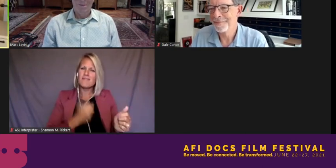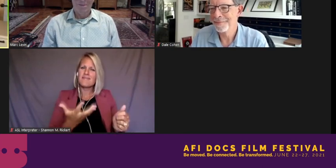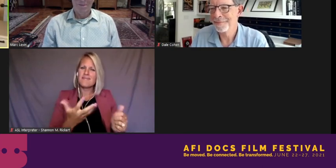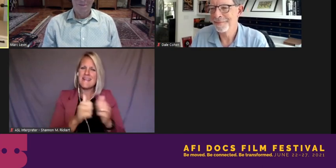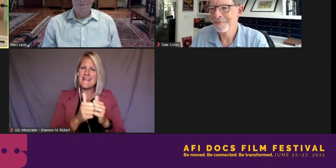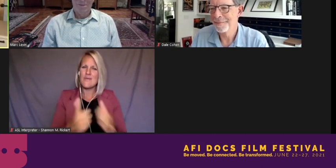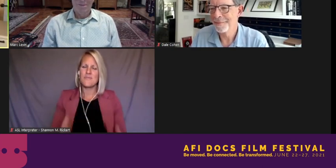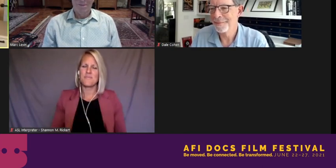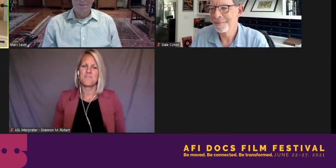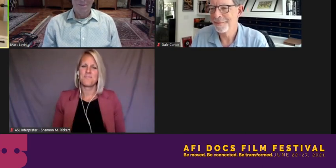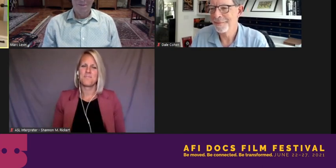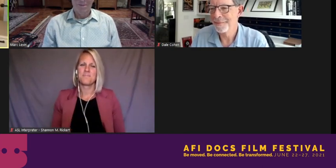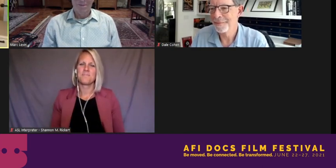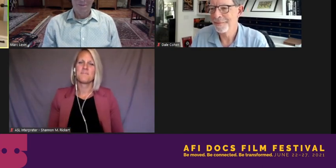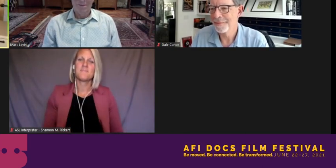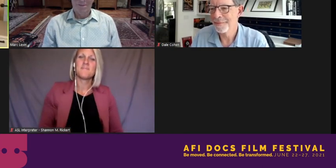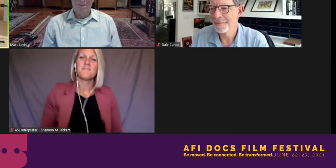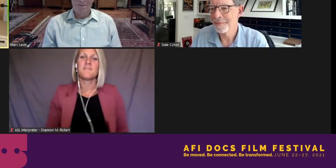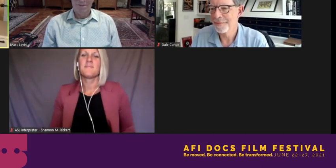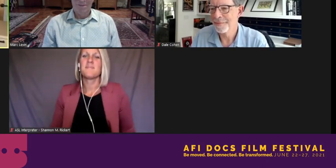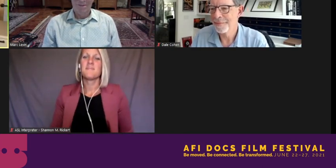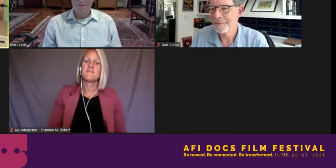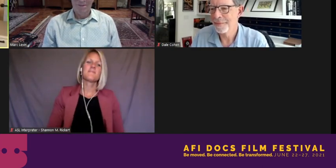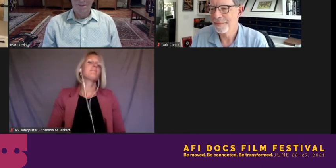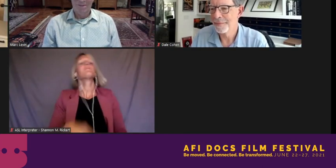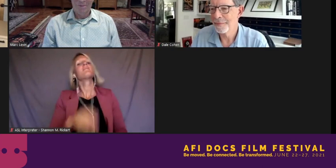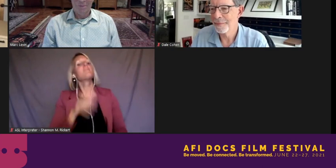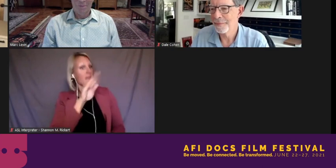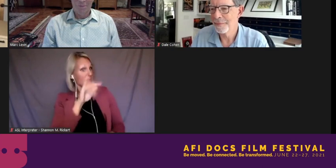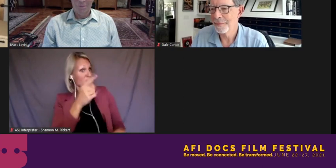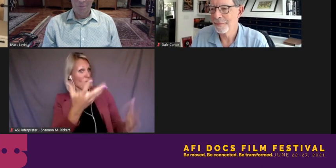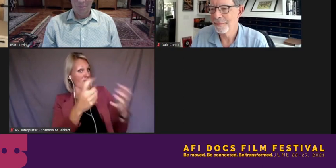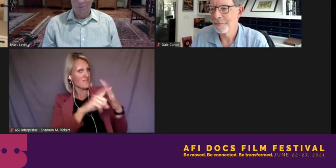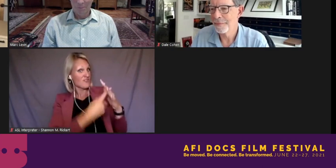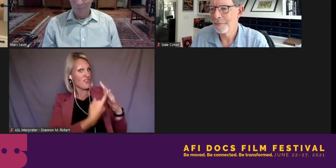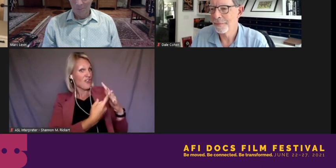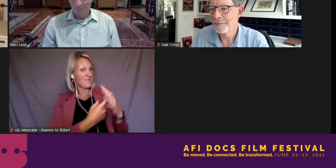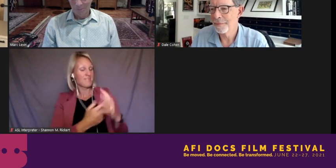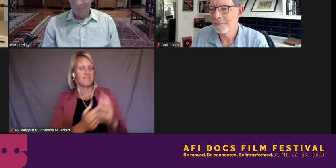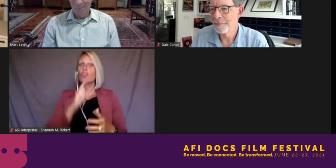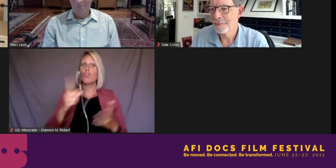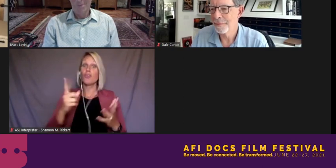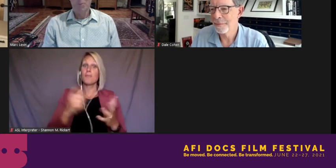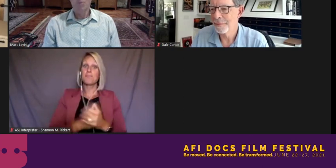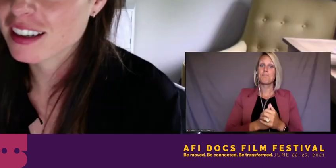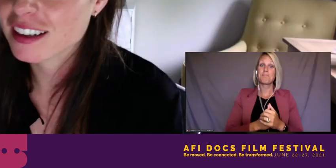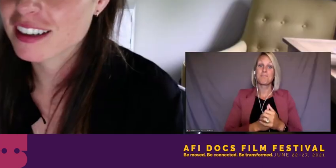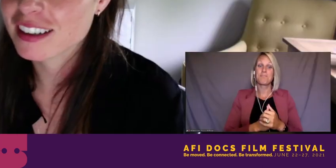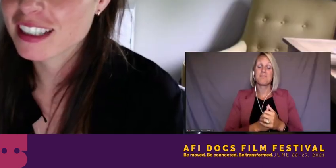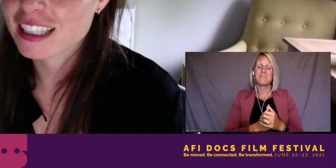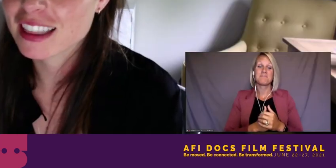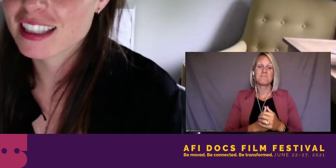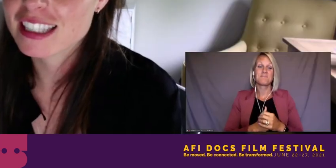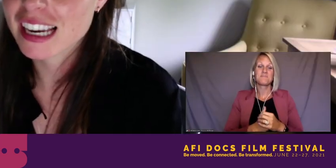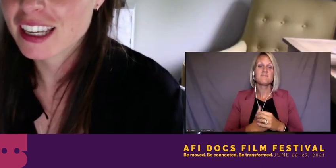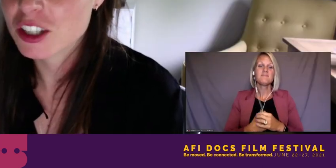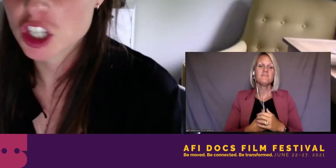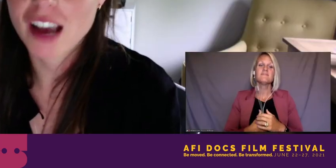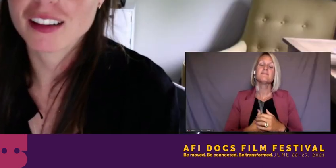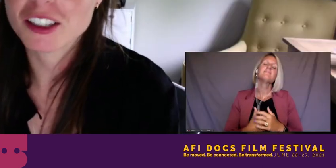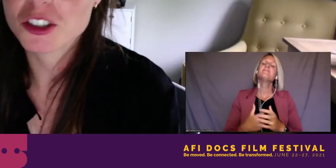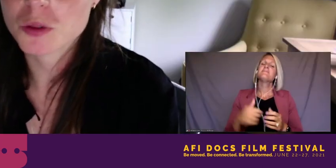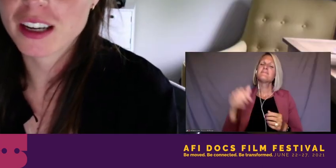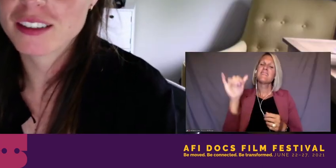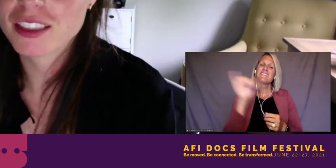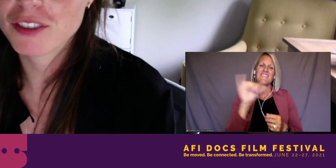Abby, did you want to start or? Um, yeah, it's, it's, it's, it's, it's like the second